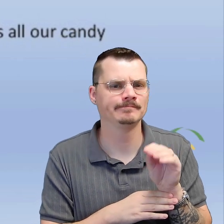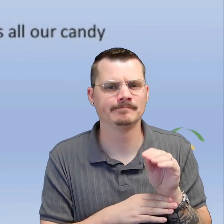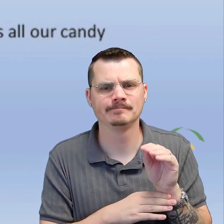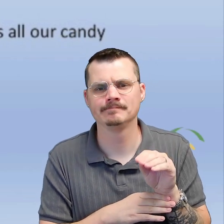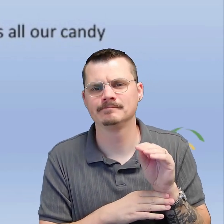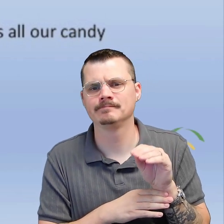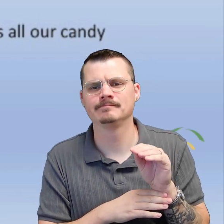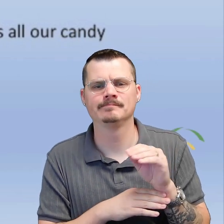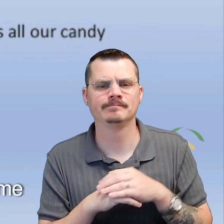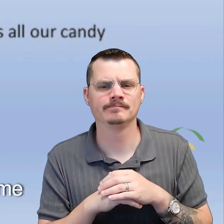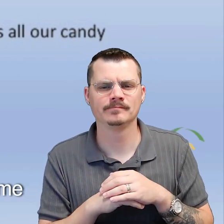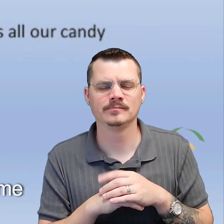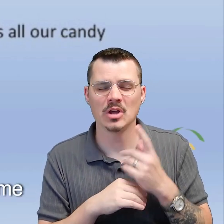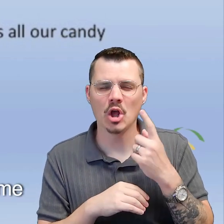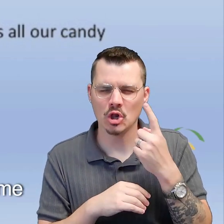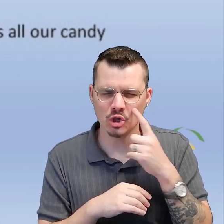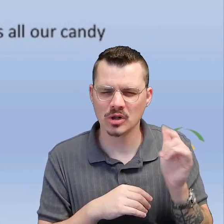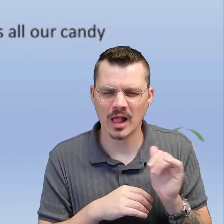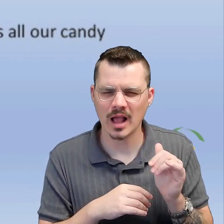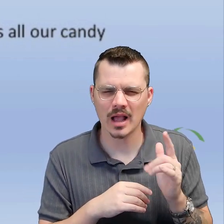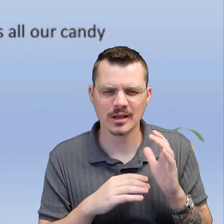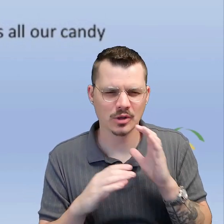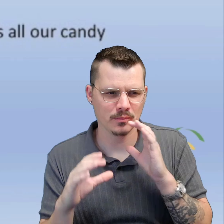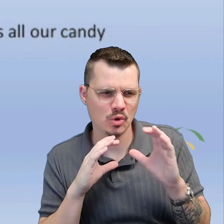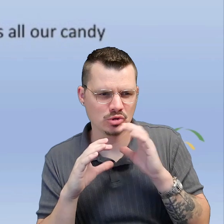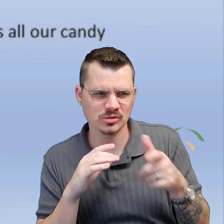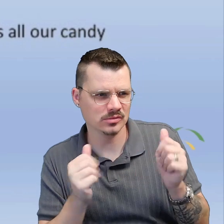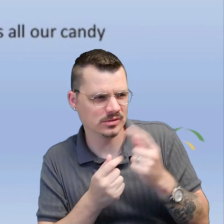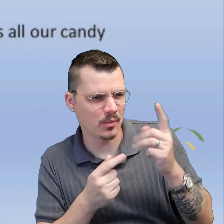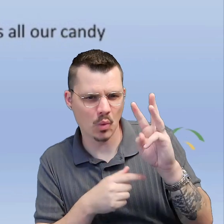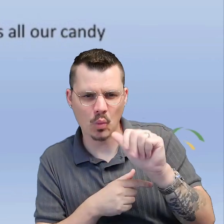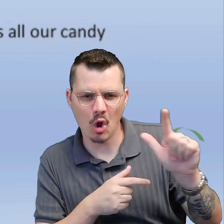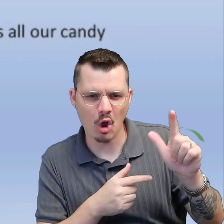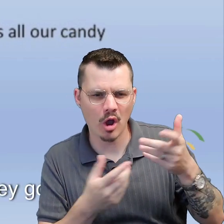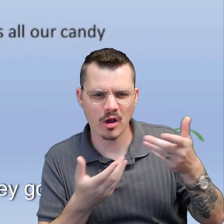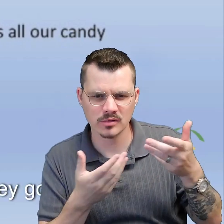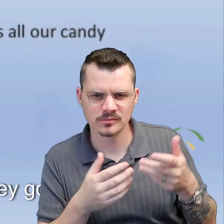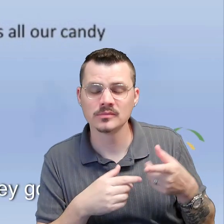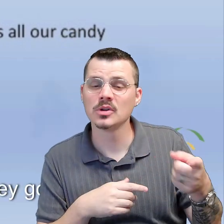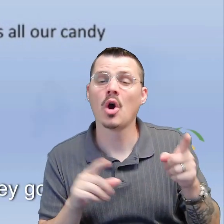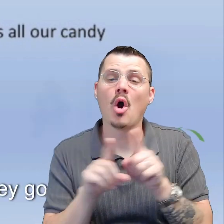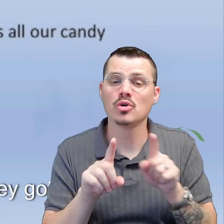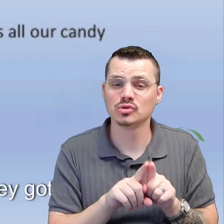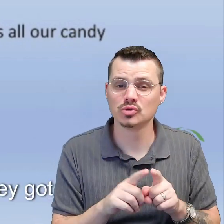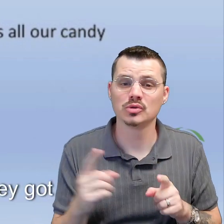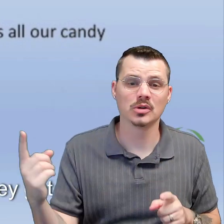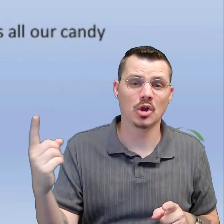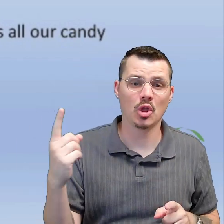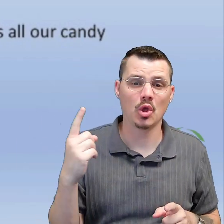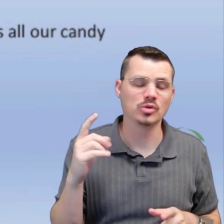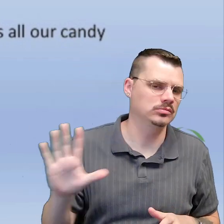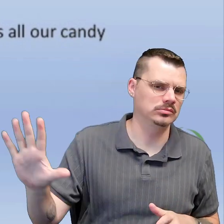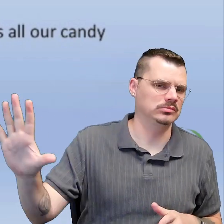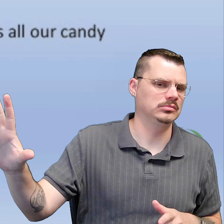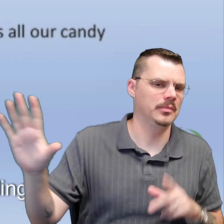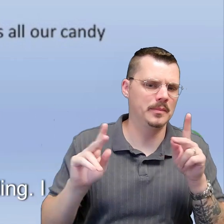look like there was some communication going on there. She also pushed people away when they got near